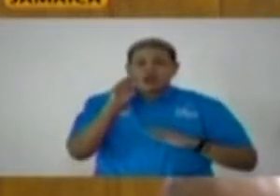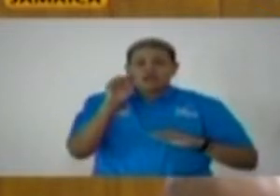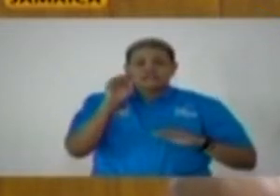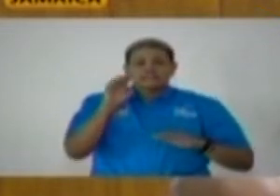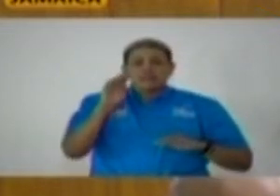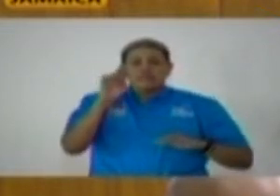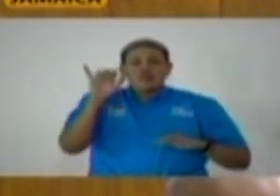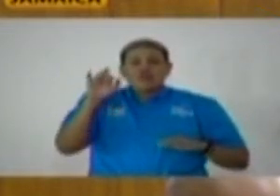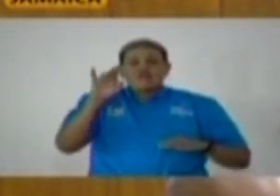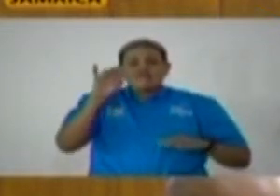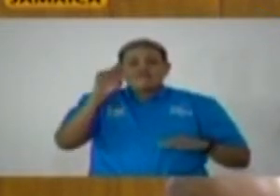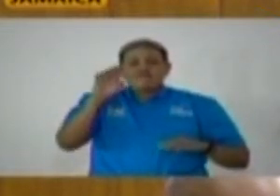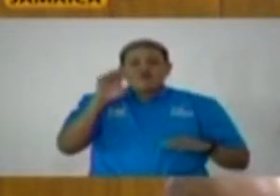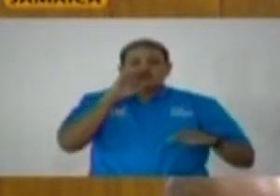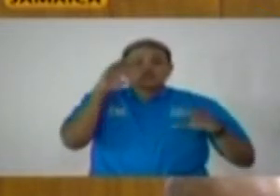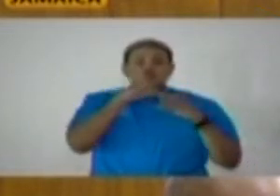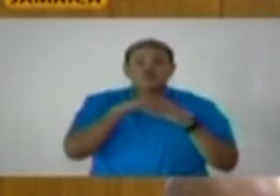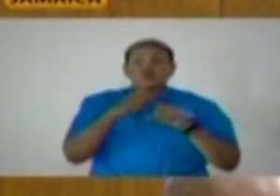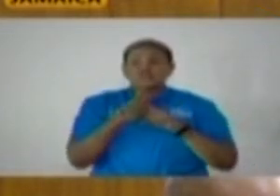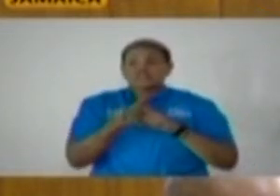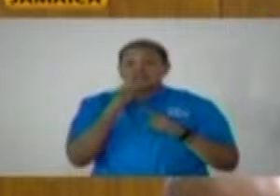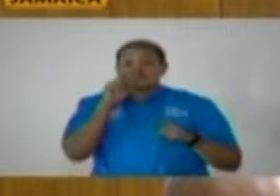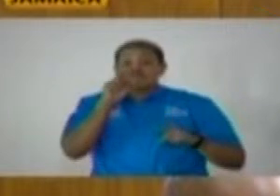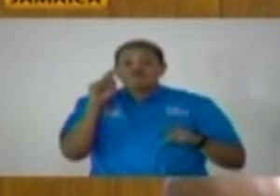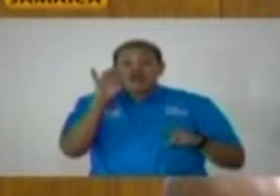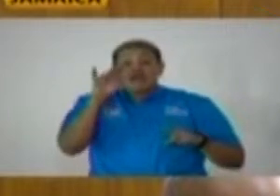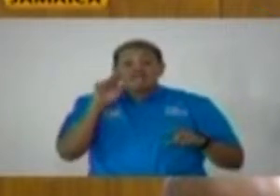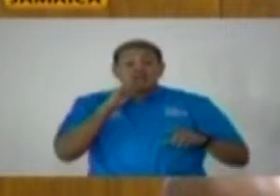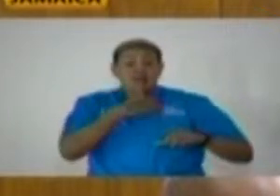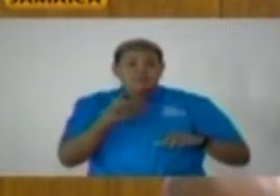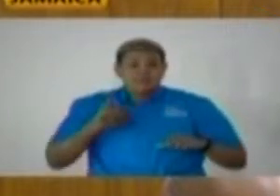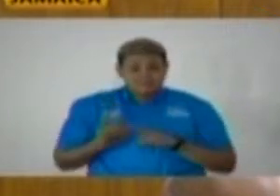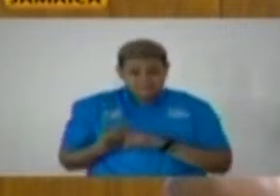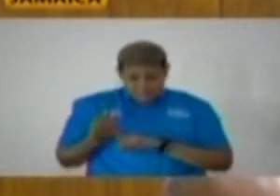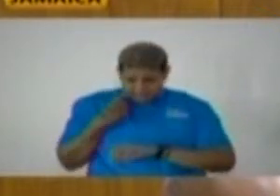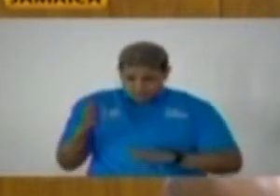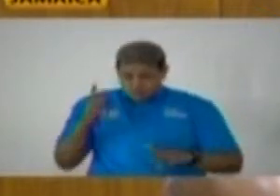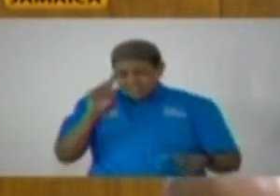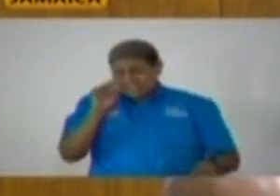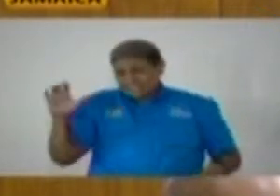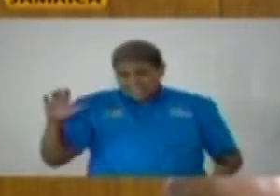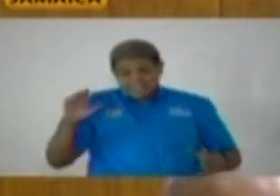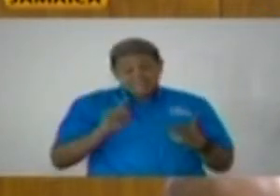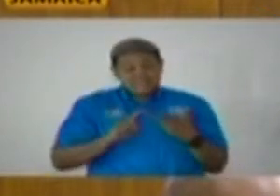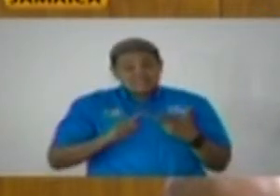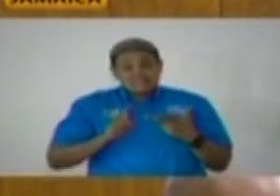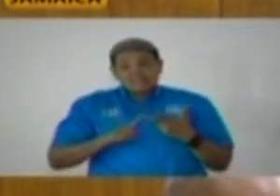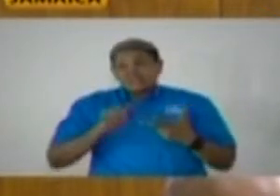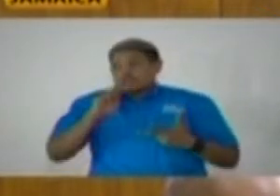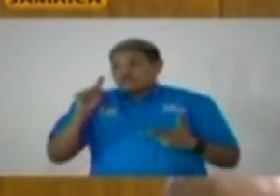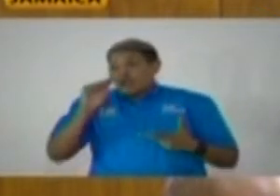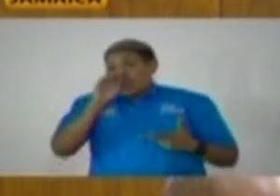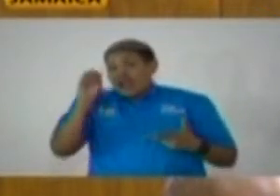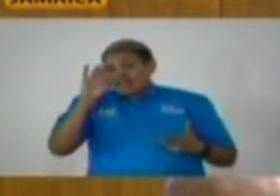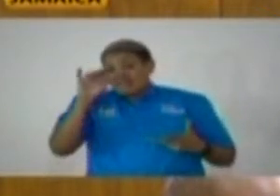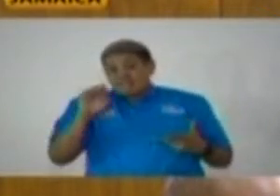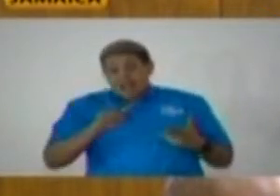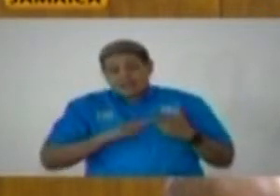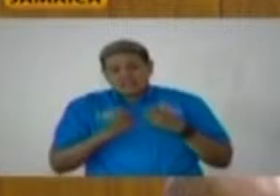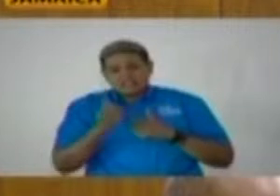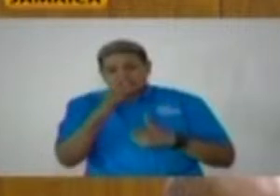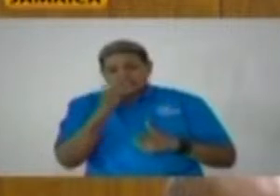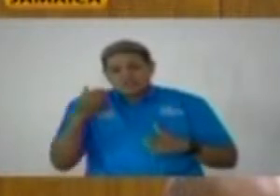Force, which include your rank and file members, to district constables, and the senior officers